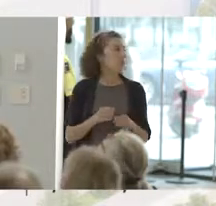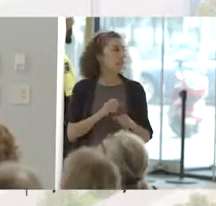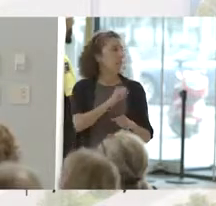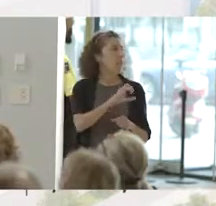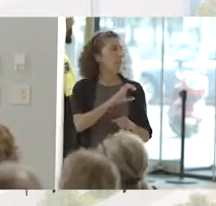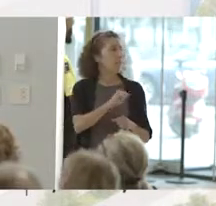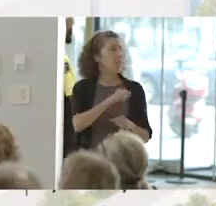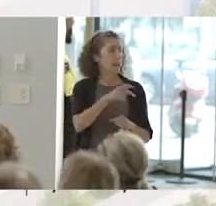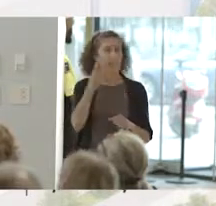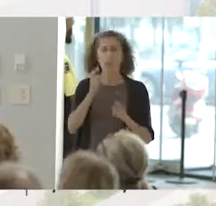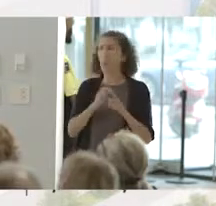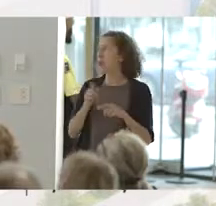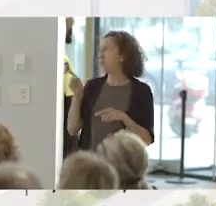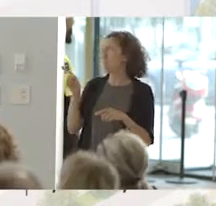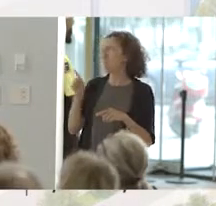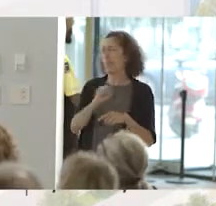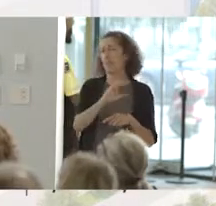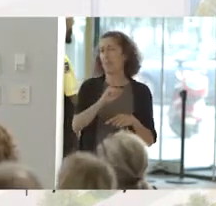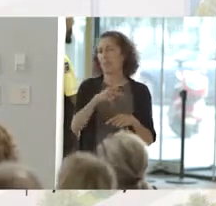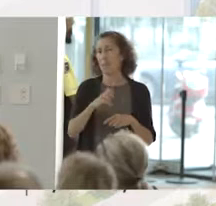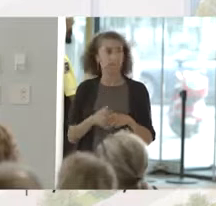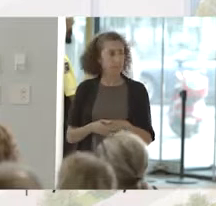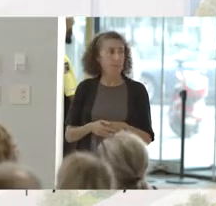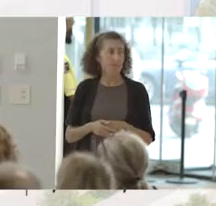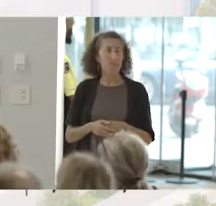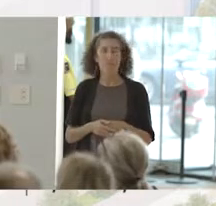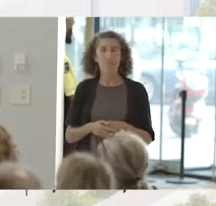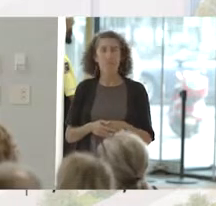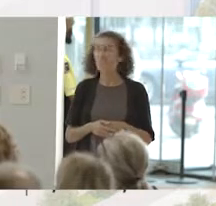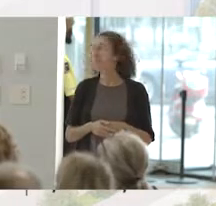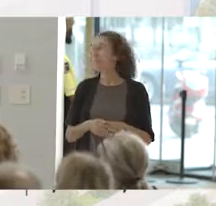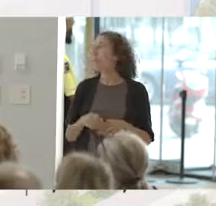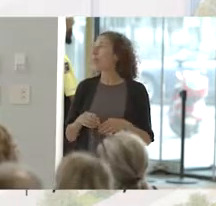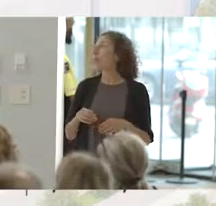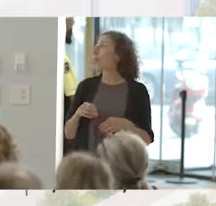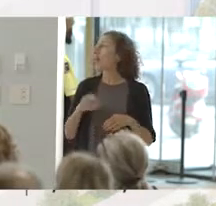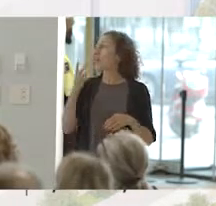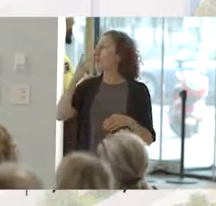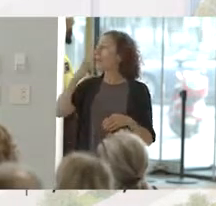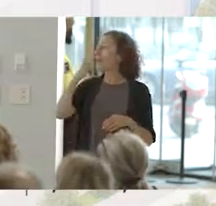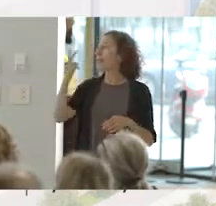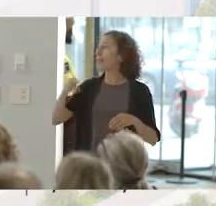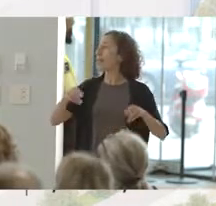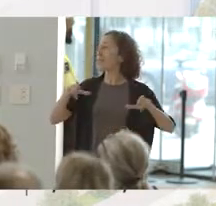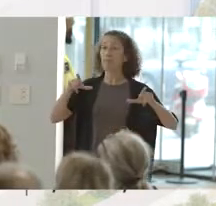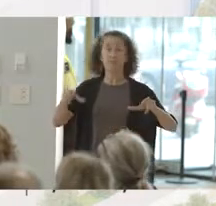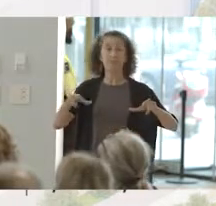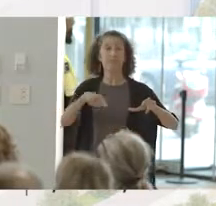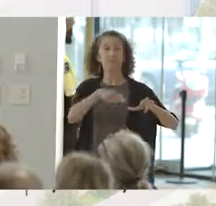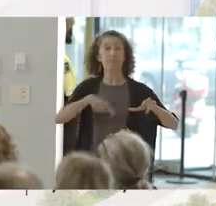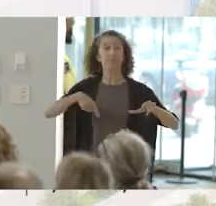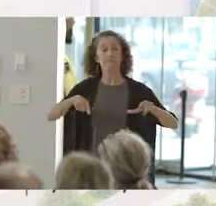is what we refer to as the tieback, meaning the place that the flood protection moves up to high ground to make sure that water isn't coming in